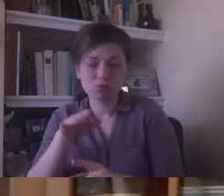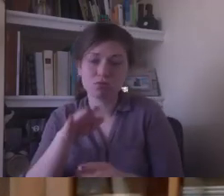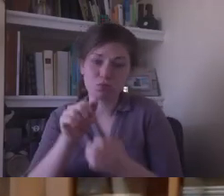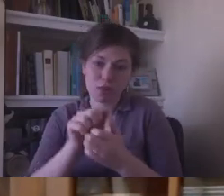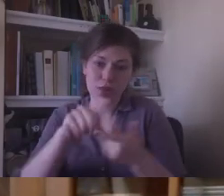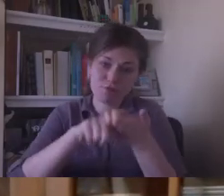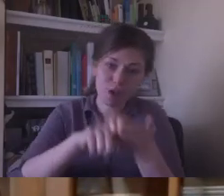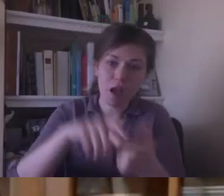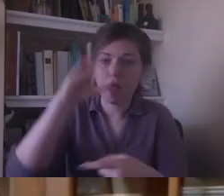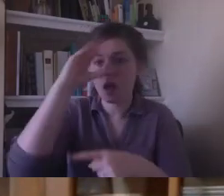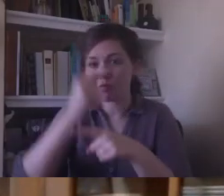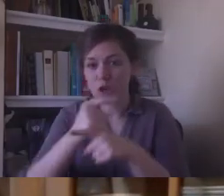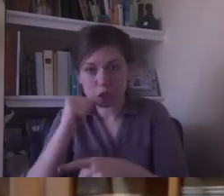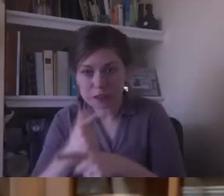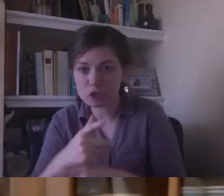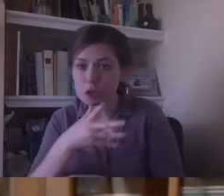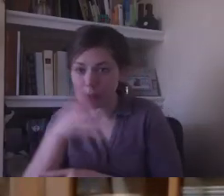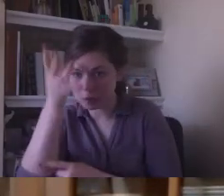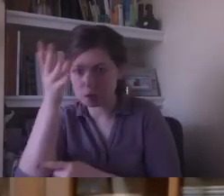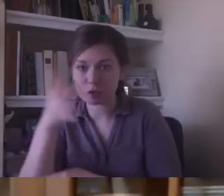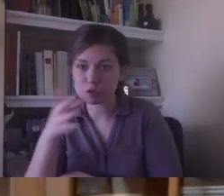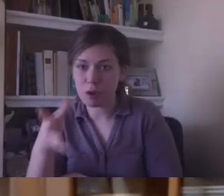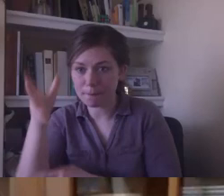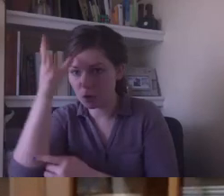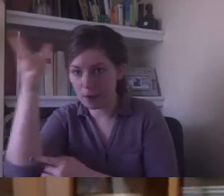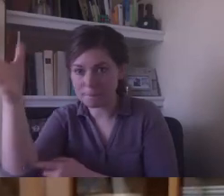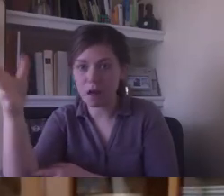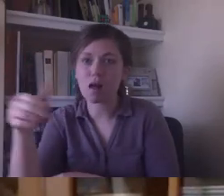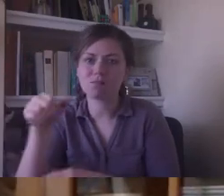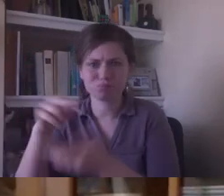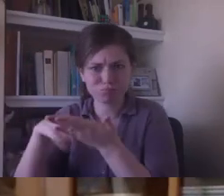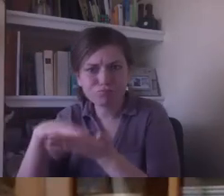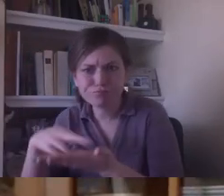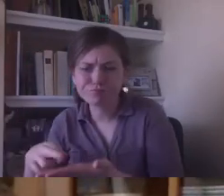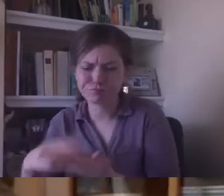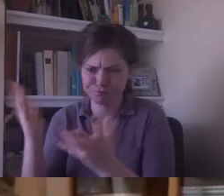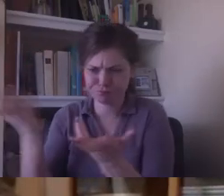your siblings or your parents or grandparents, whoever you're home with, can help you look up